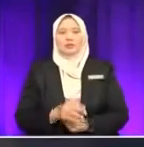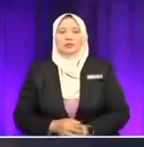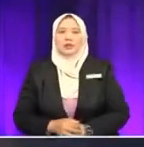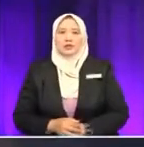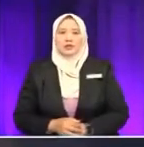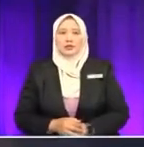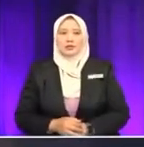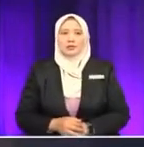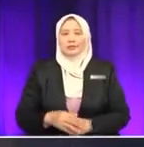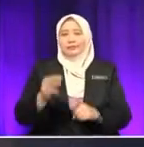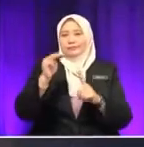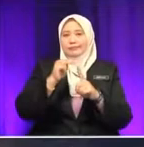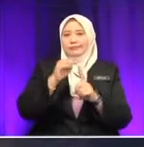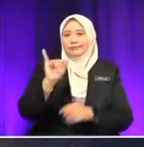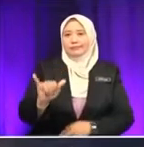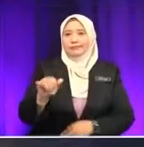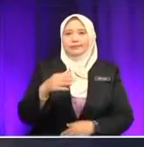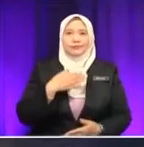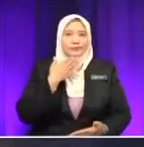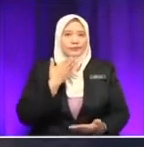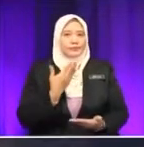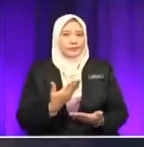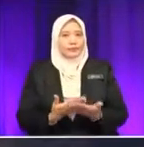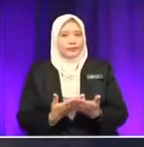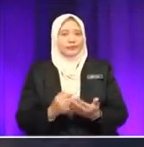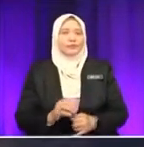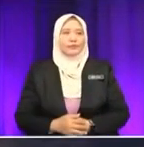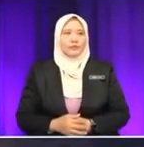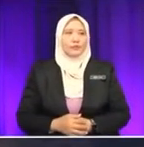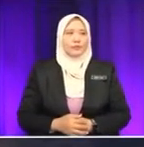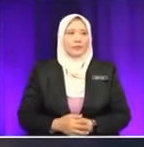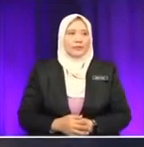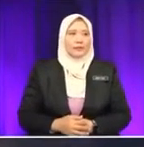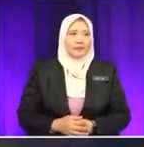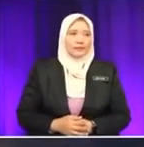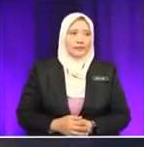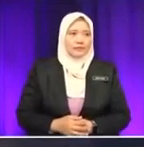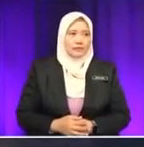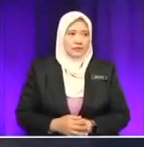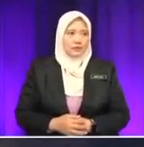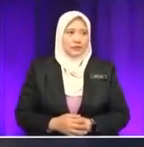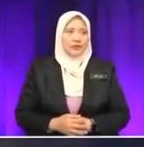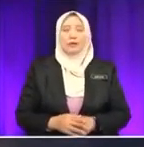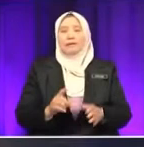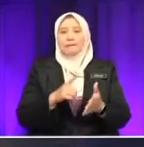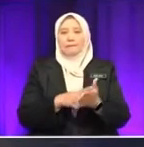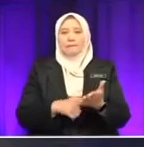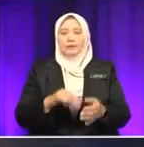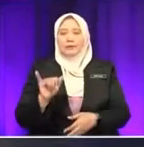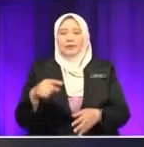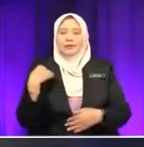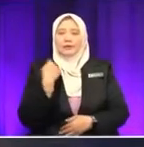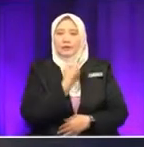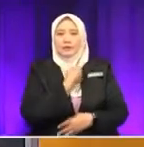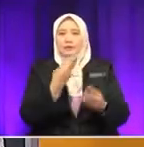teacher Faraliza joining us all the way from Kelantan. Okay. So please tell us for this particular segment together with the pupils what we have. All right, Tivia,